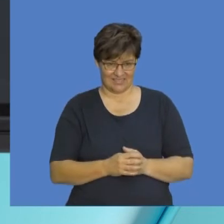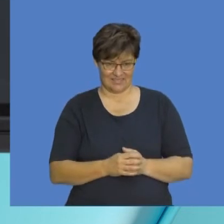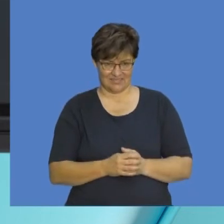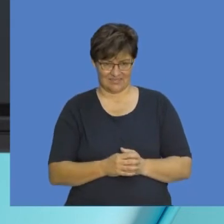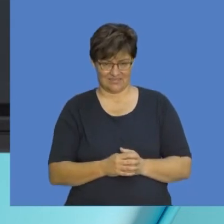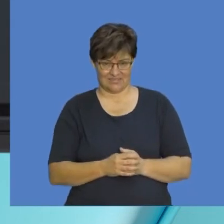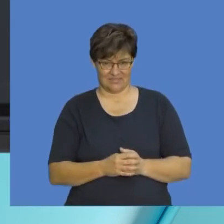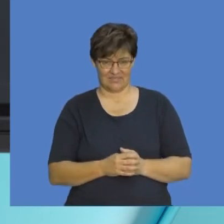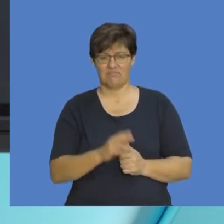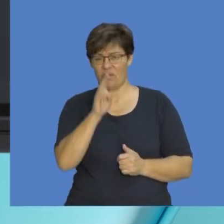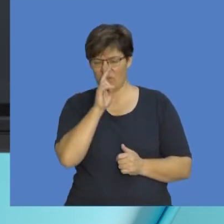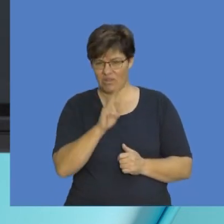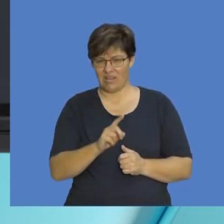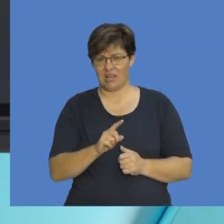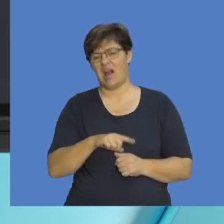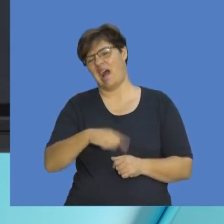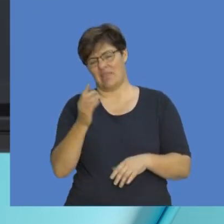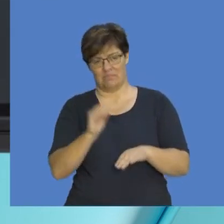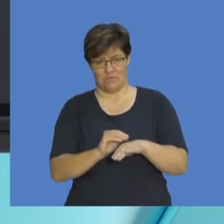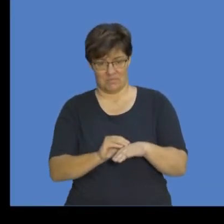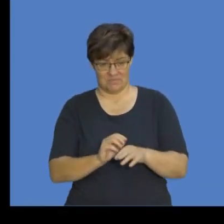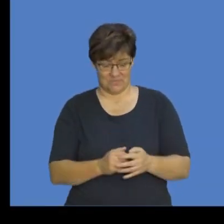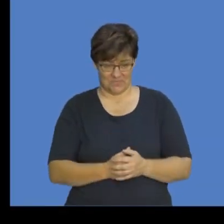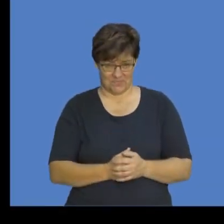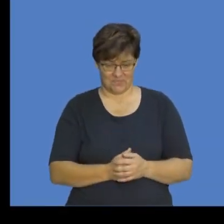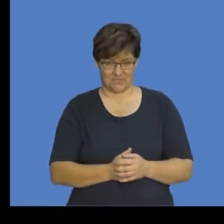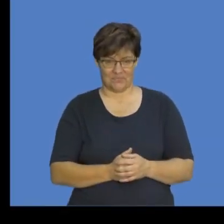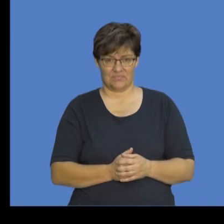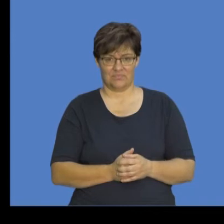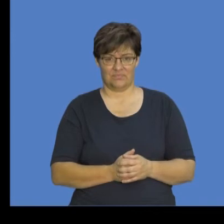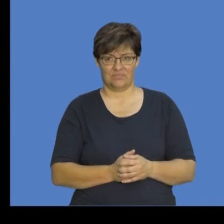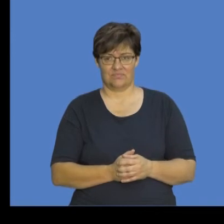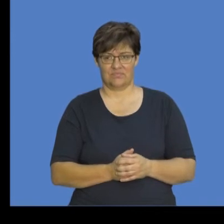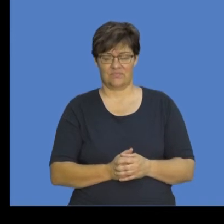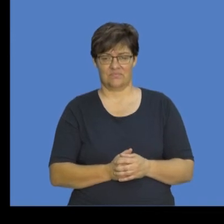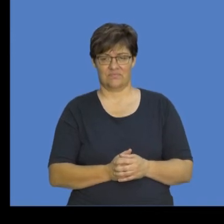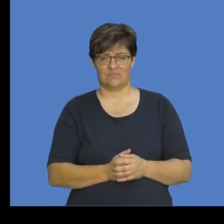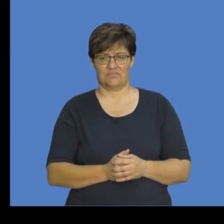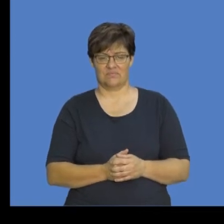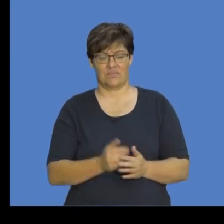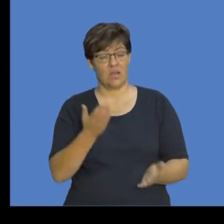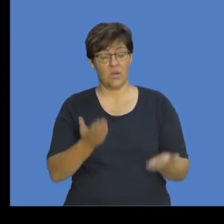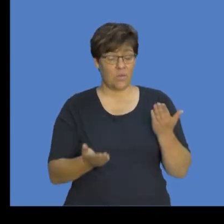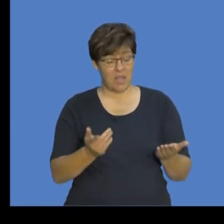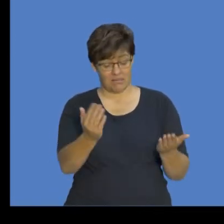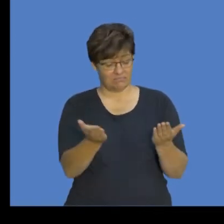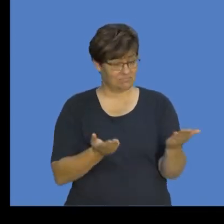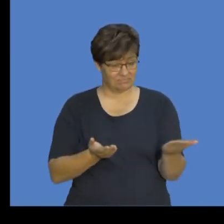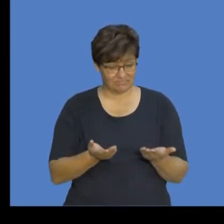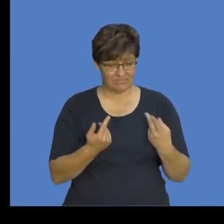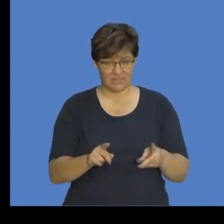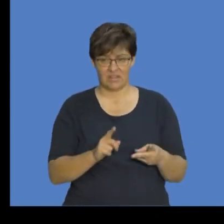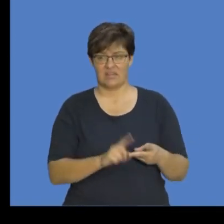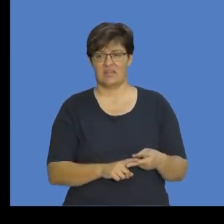at another problem. So we're still on our data analysis. We compared data, looking at